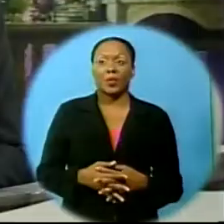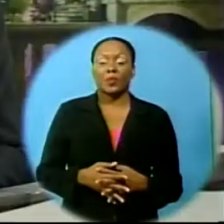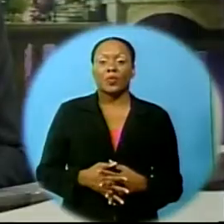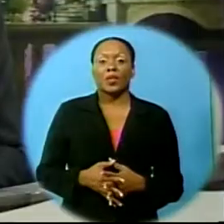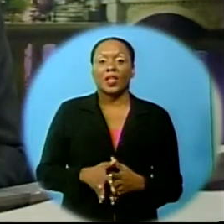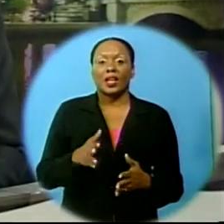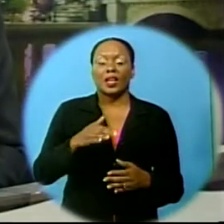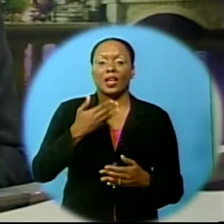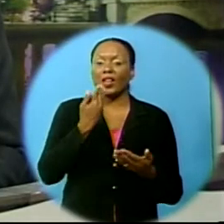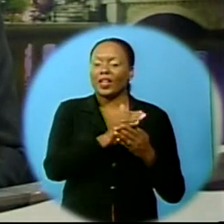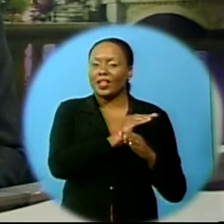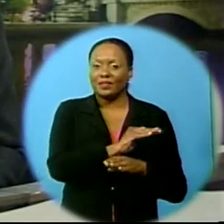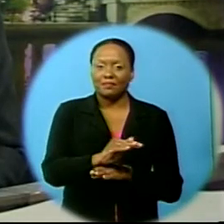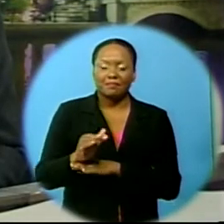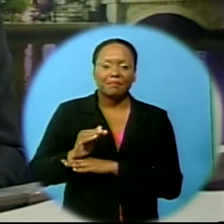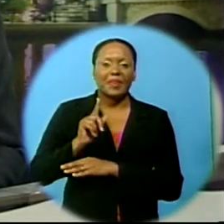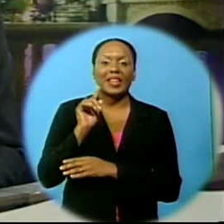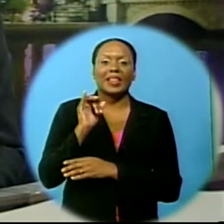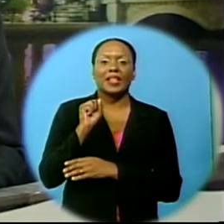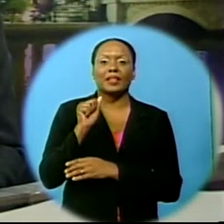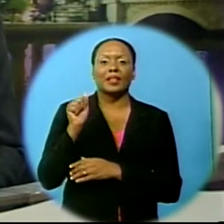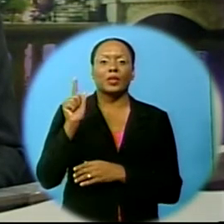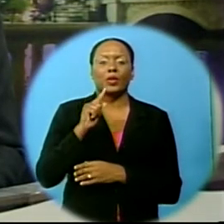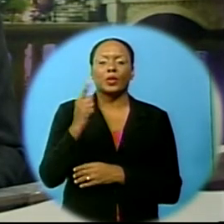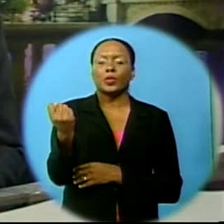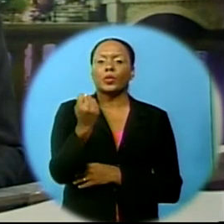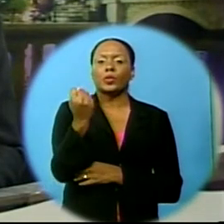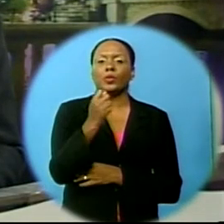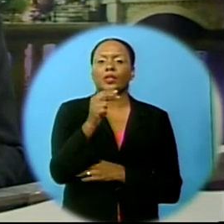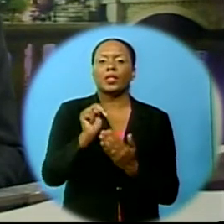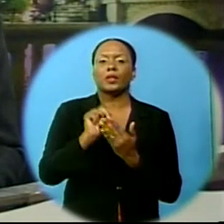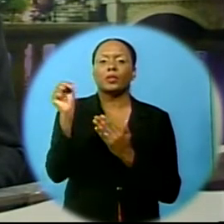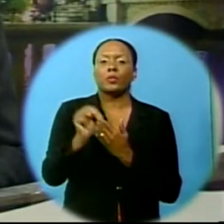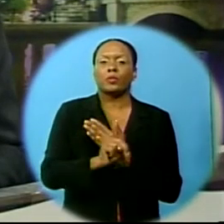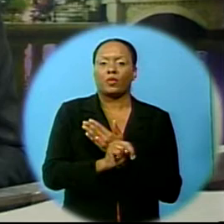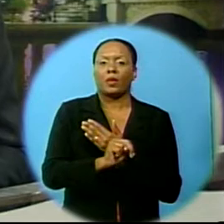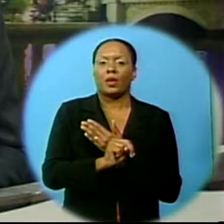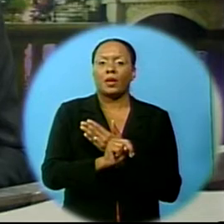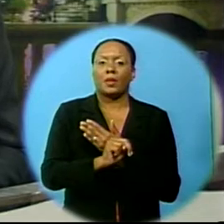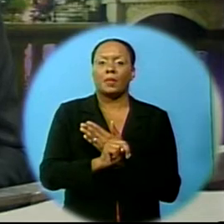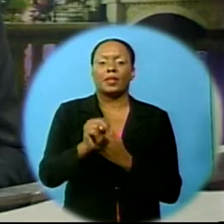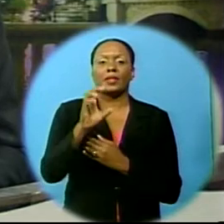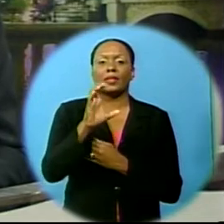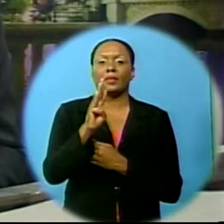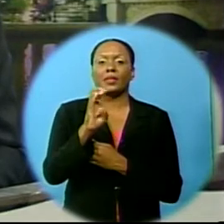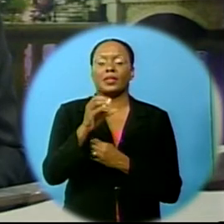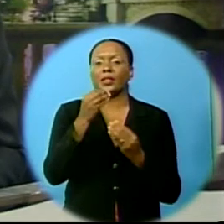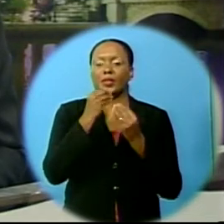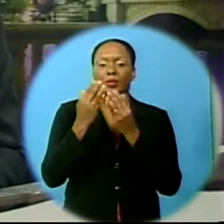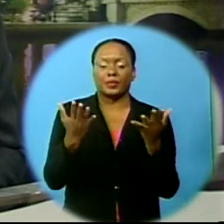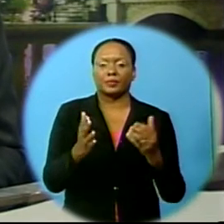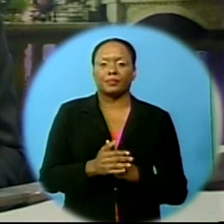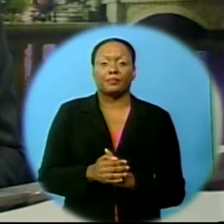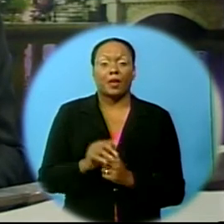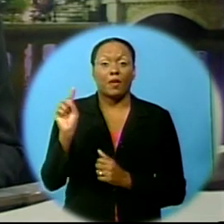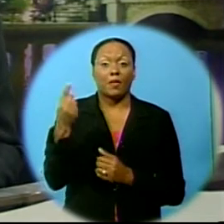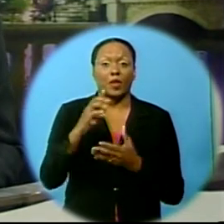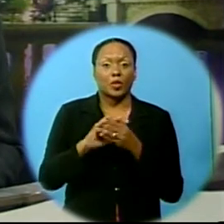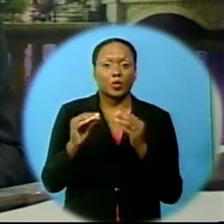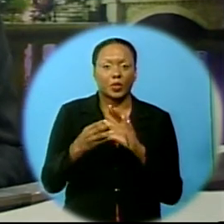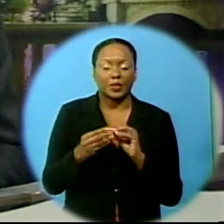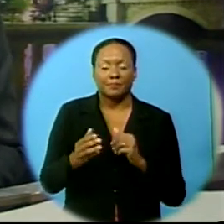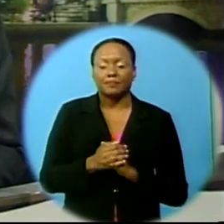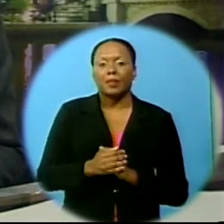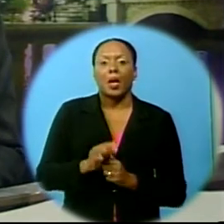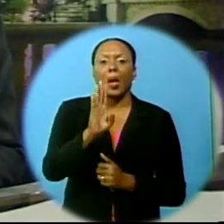is. And a very good evening to you. I'm Lisa Lord with the Tuesday, November 4th edition of the CBC Evening News. And our top story tonight,